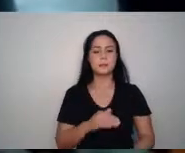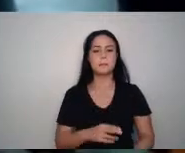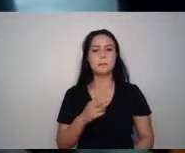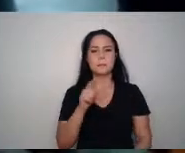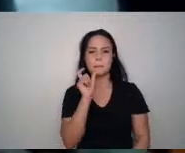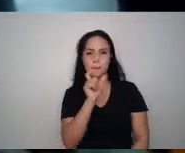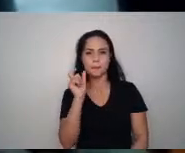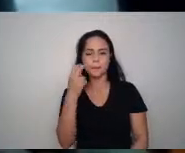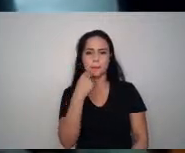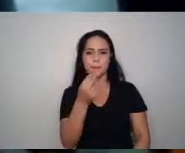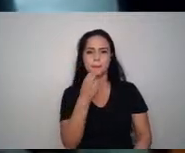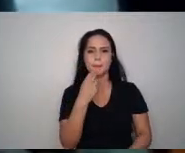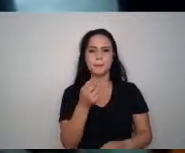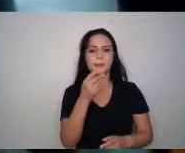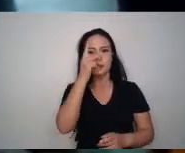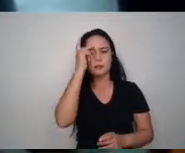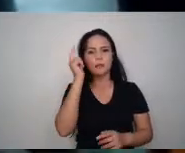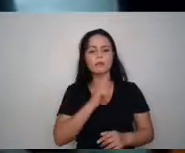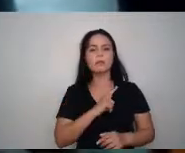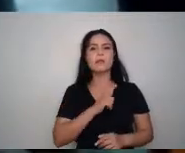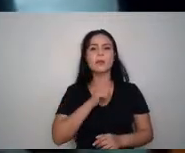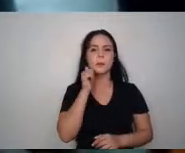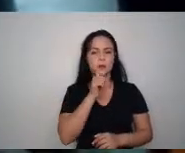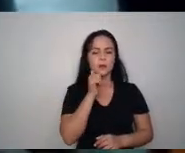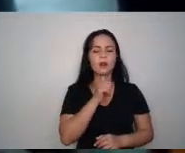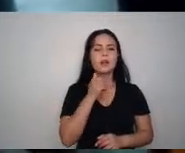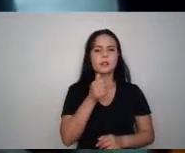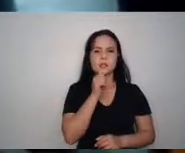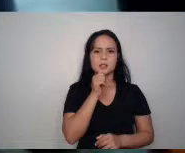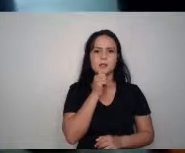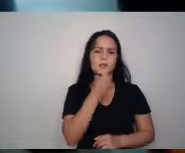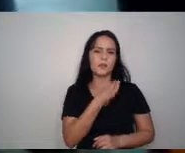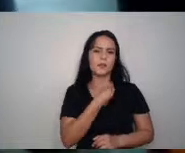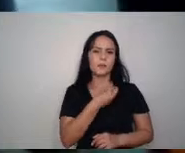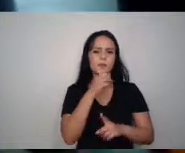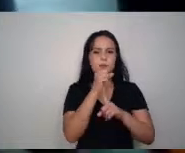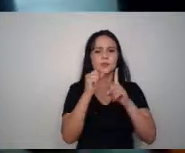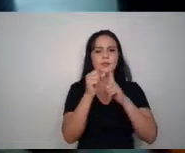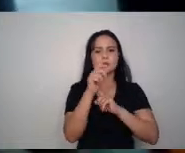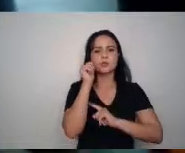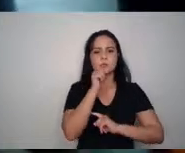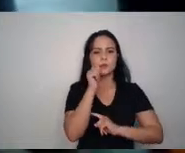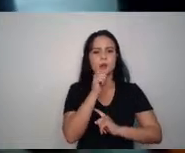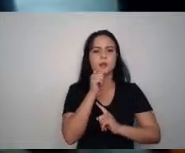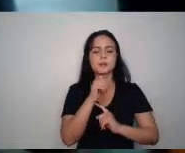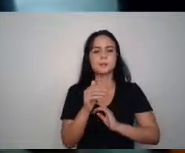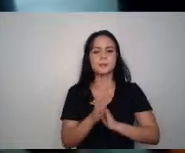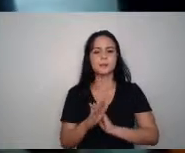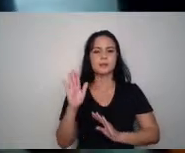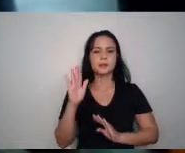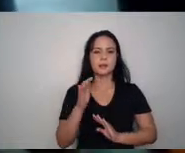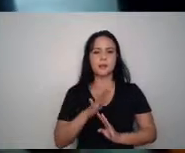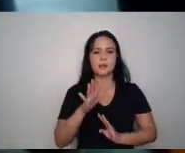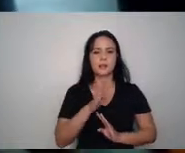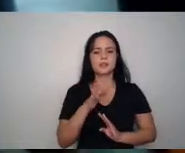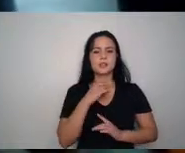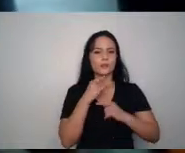which is unpaid work. And these are basically women, right? Because these are mostly women